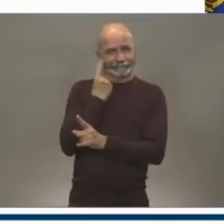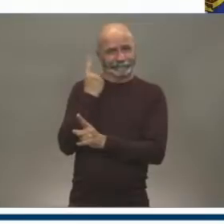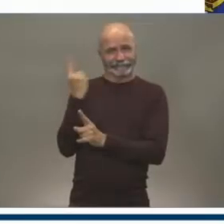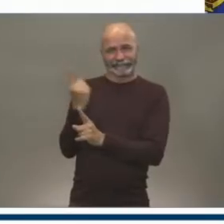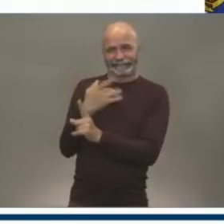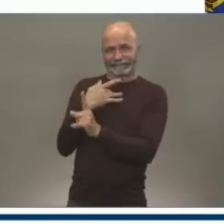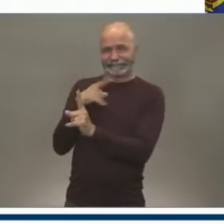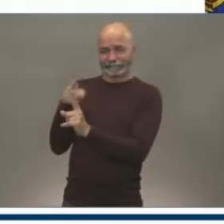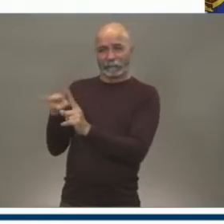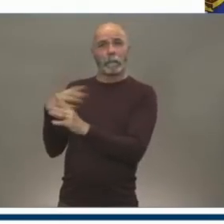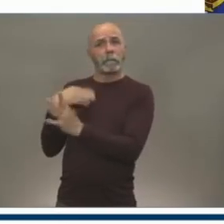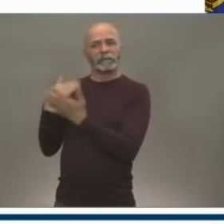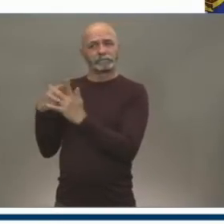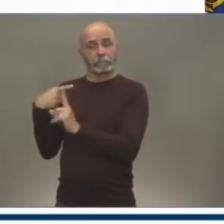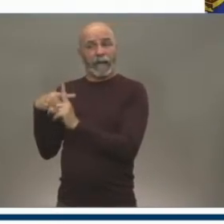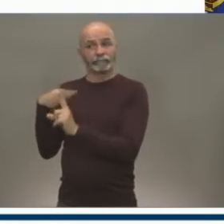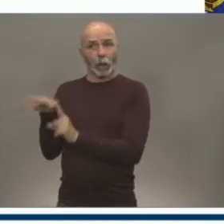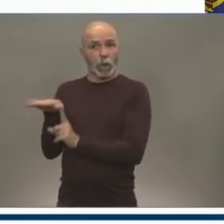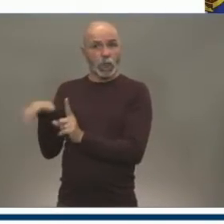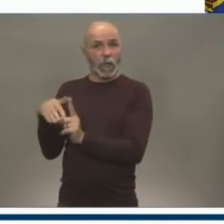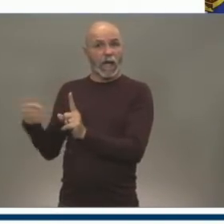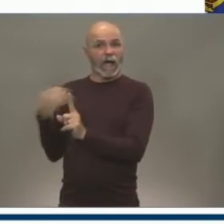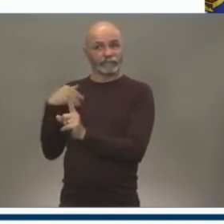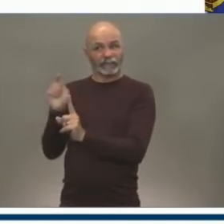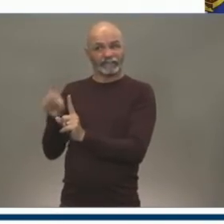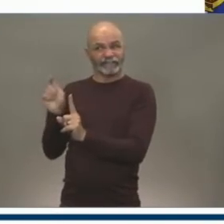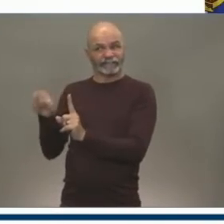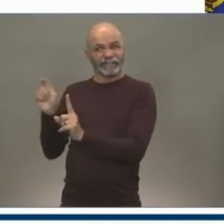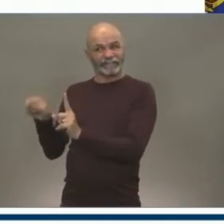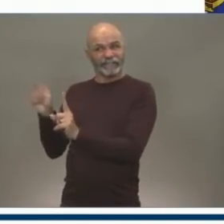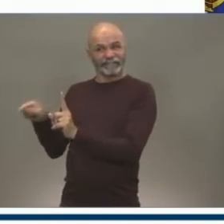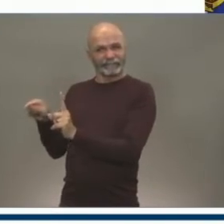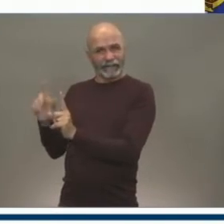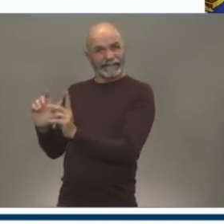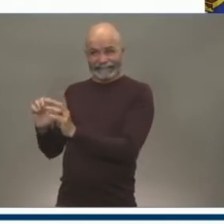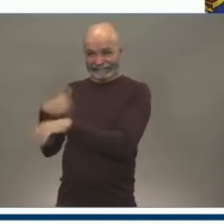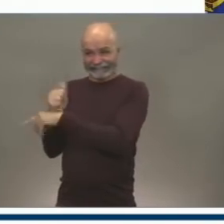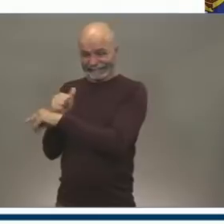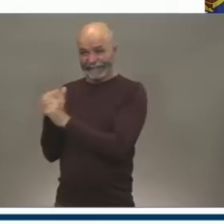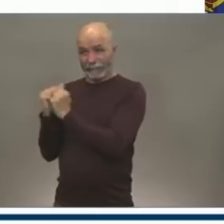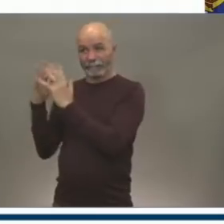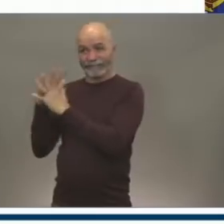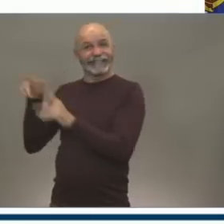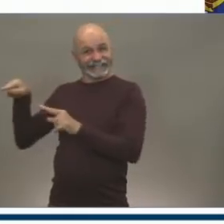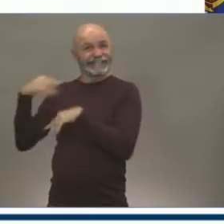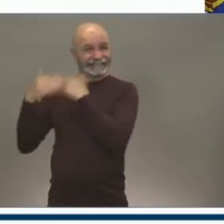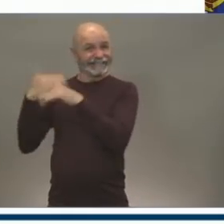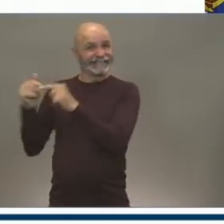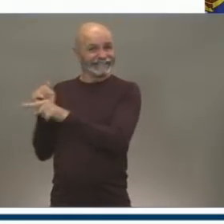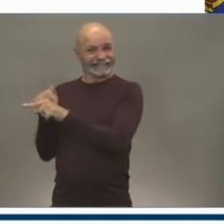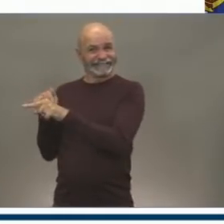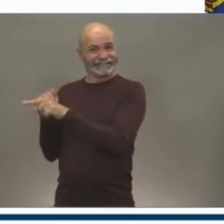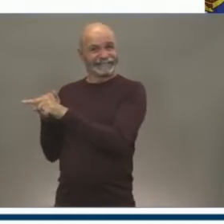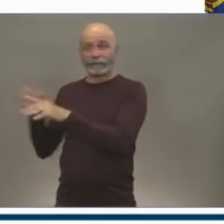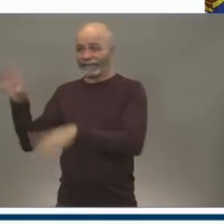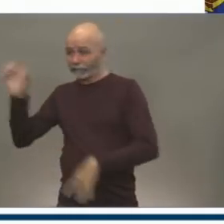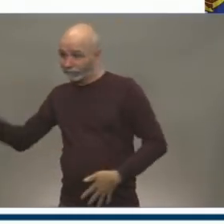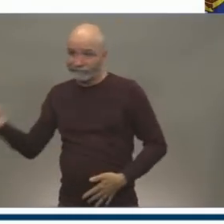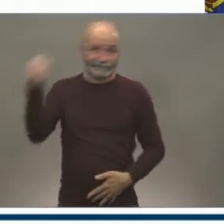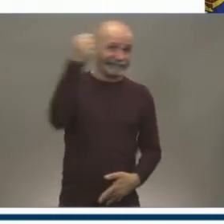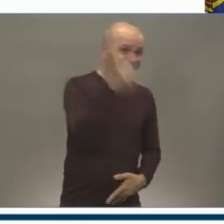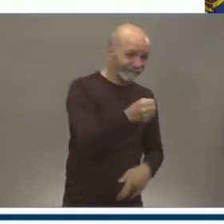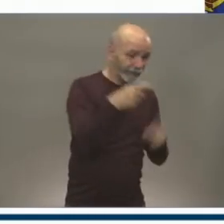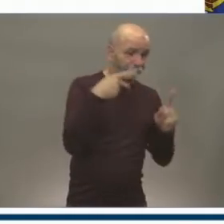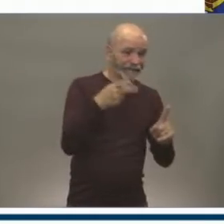identified as positive at the pop-up testing, and are those people, when they get the standard, are you tracking if